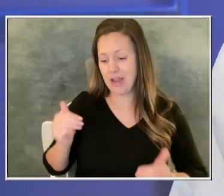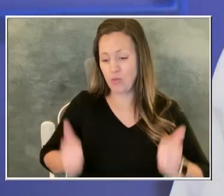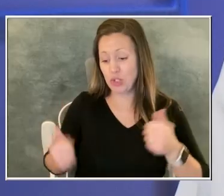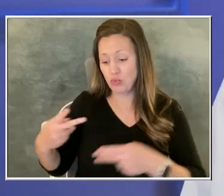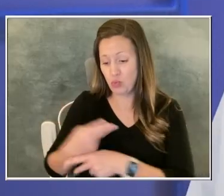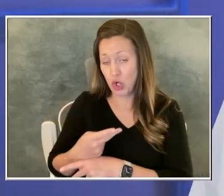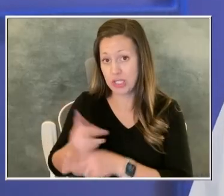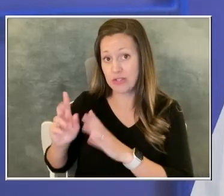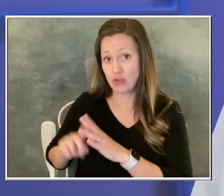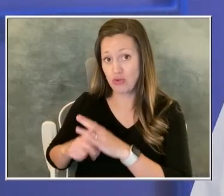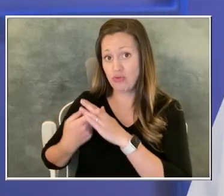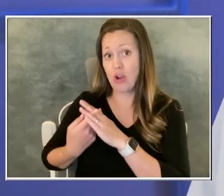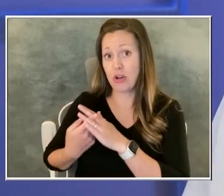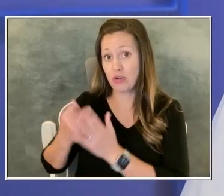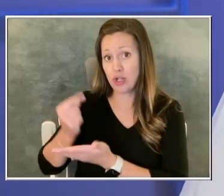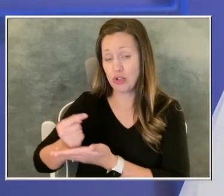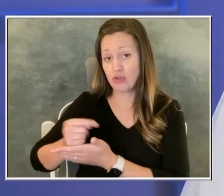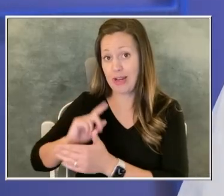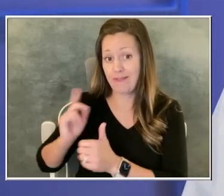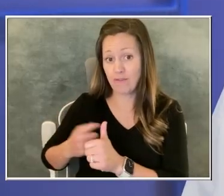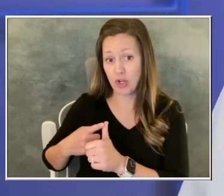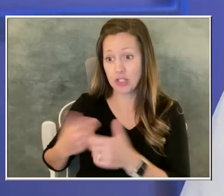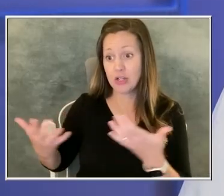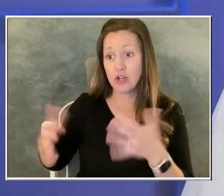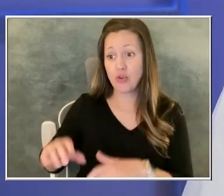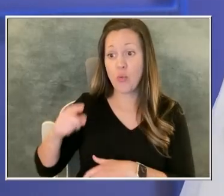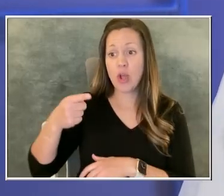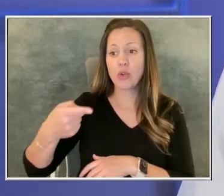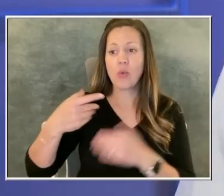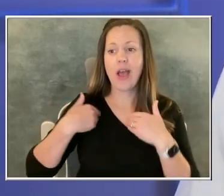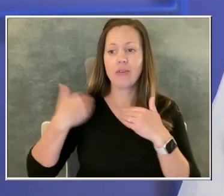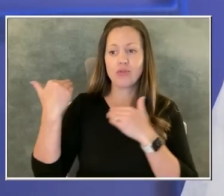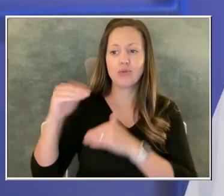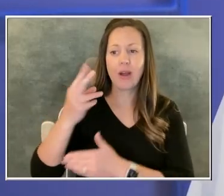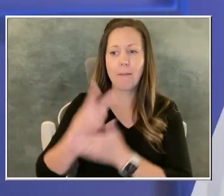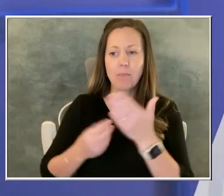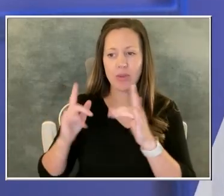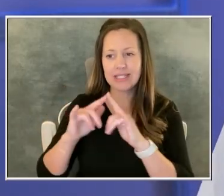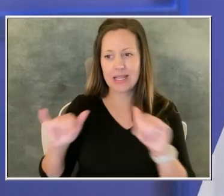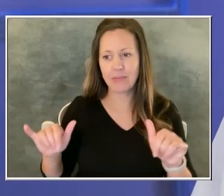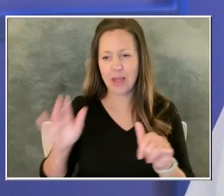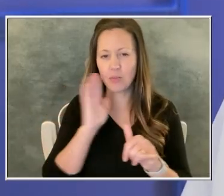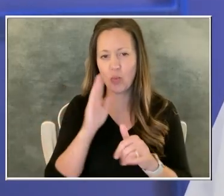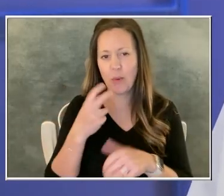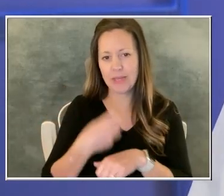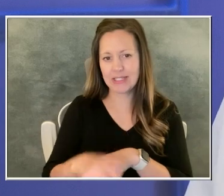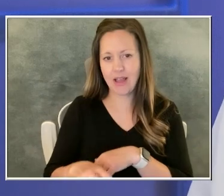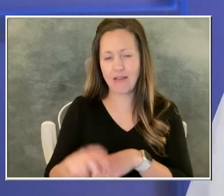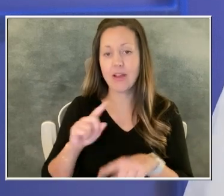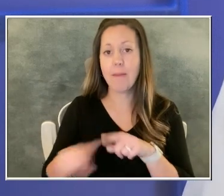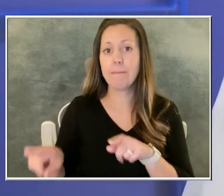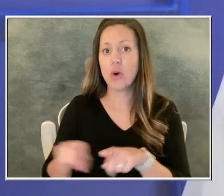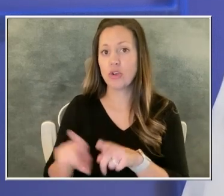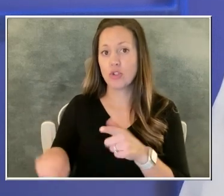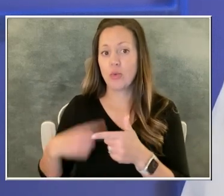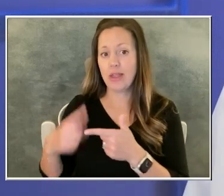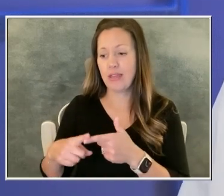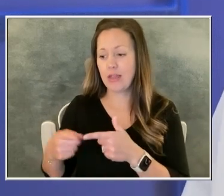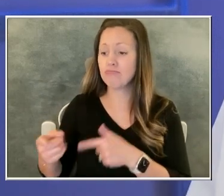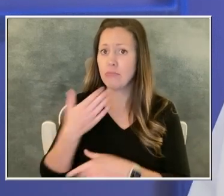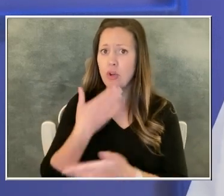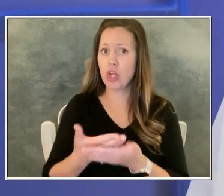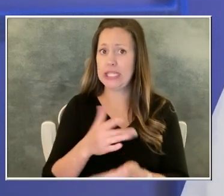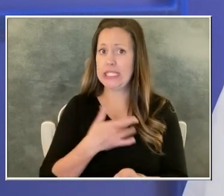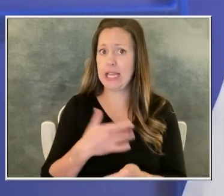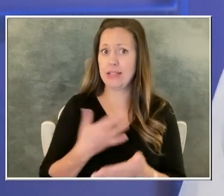one. Let's get that treated. I don't want you to be trying to have restrictions on both sides at the same time. That would be tough. But also then you get to have a good sense of what it's like and how much it